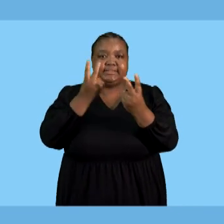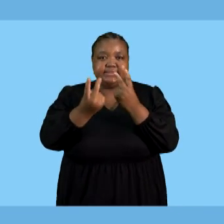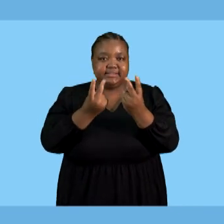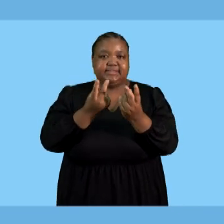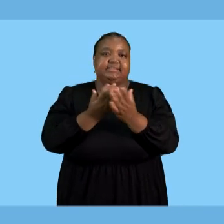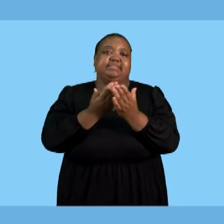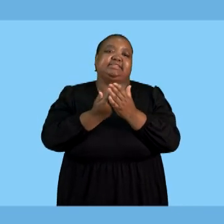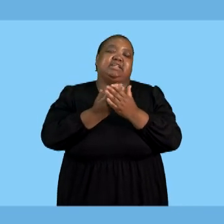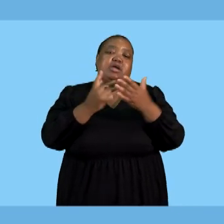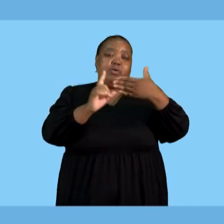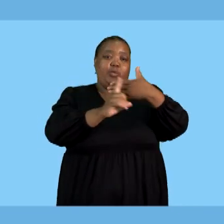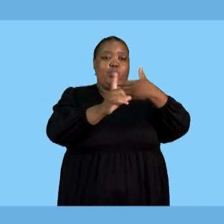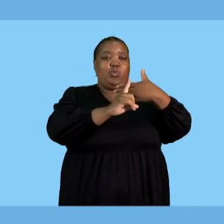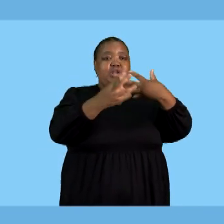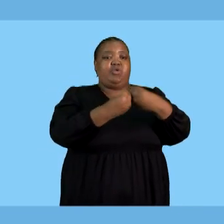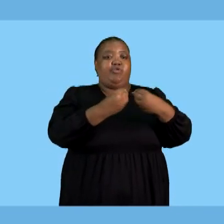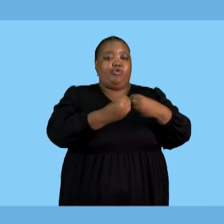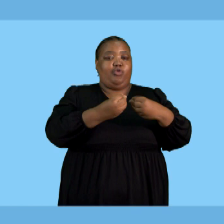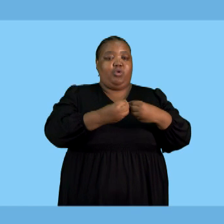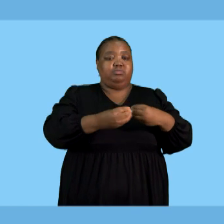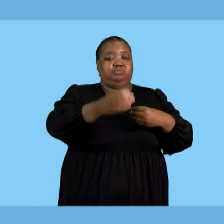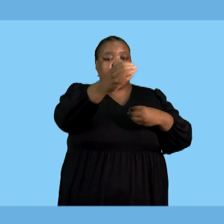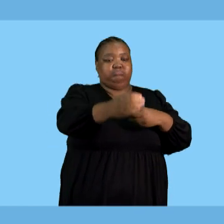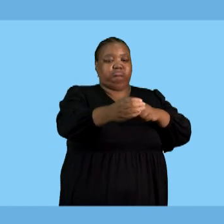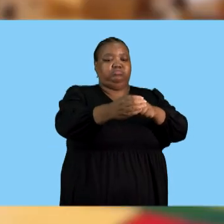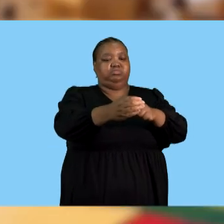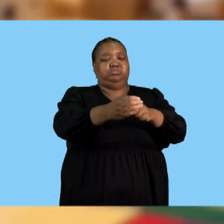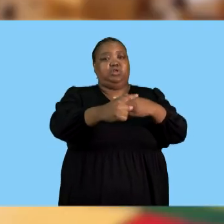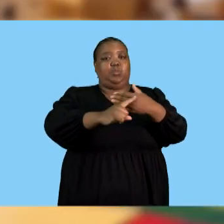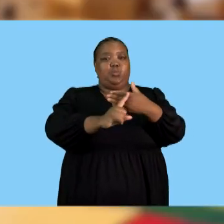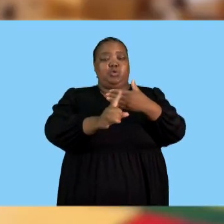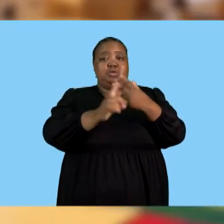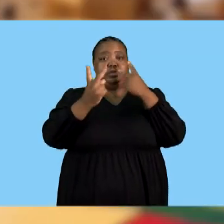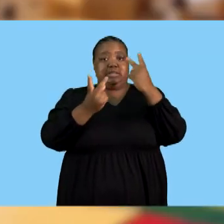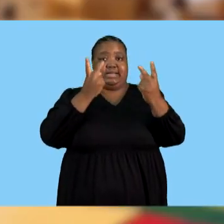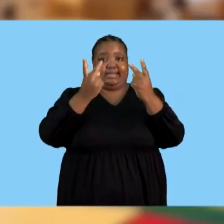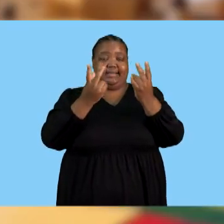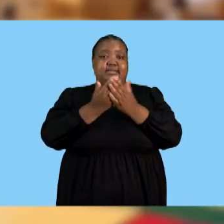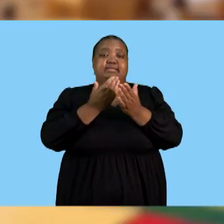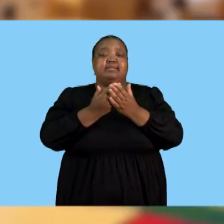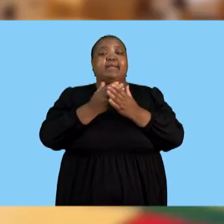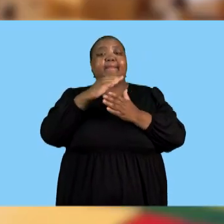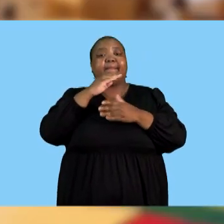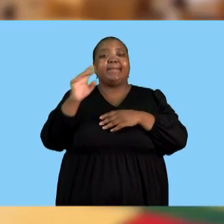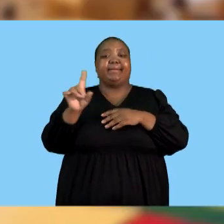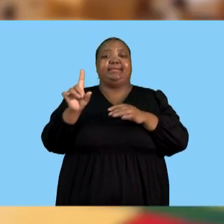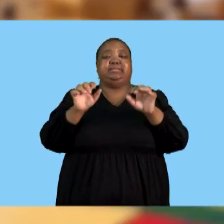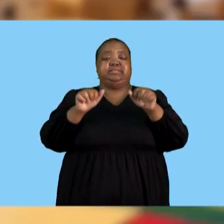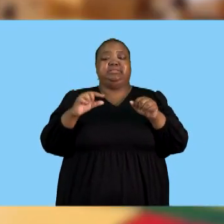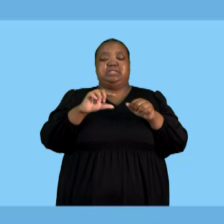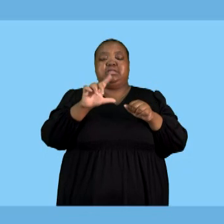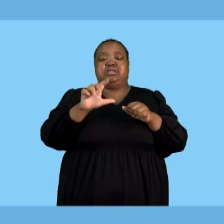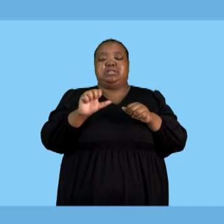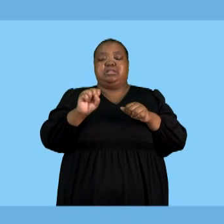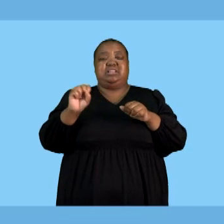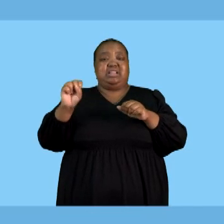side of a closed window. So if we can be able to see objects on the other side of a glass or the other side of a closed window, we're saying